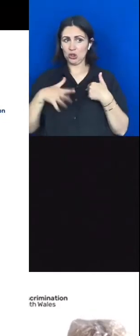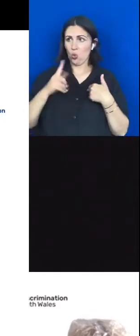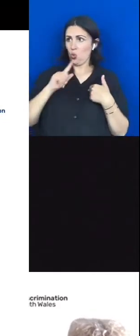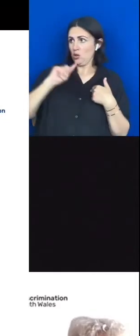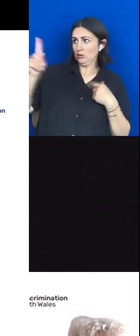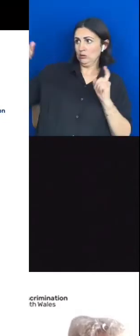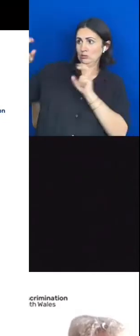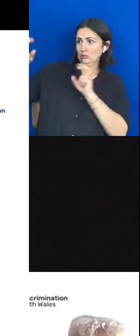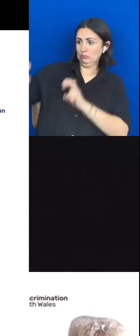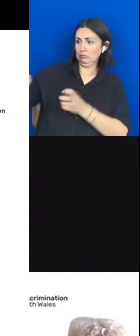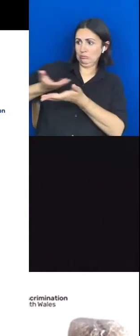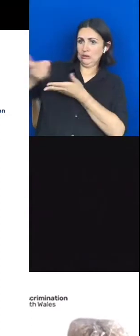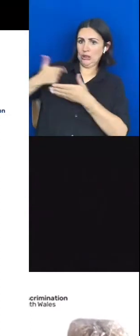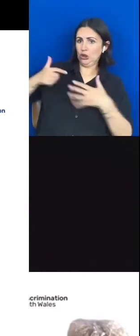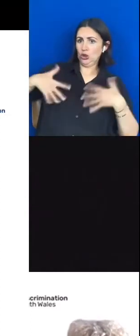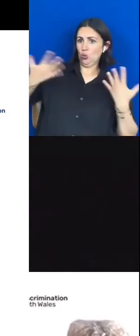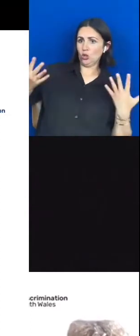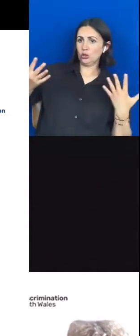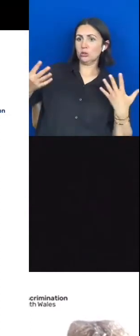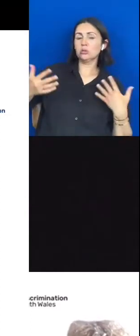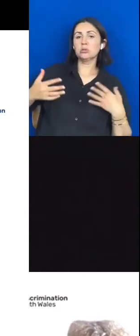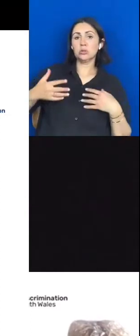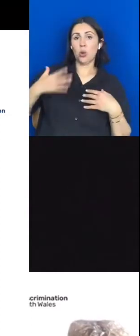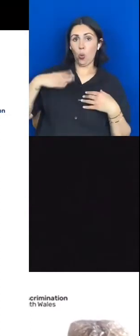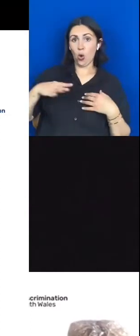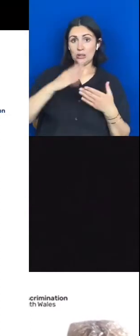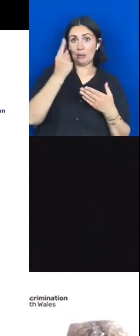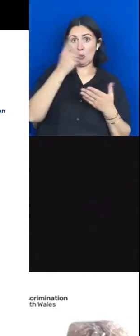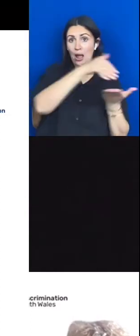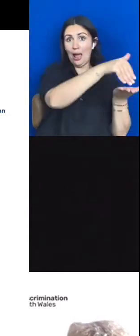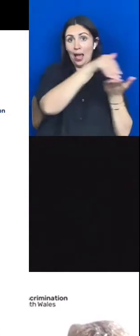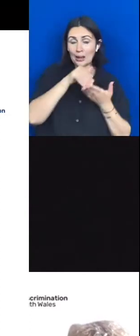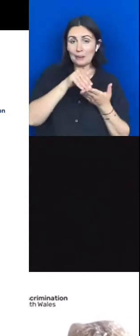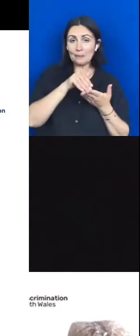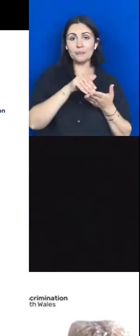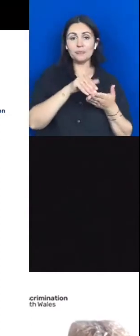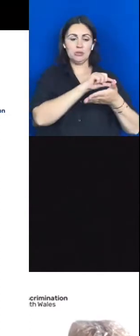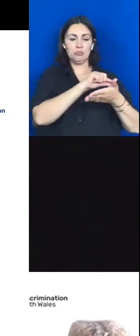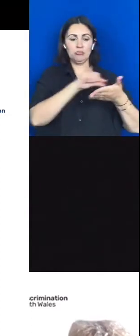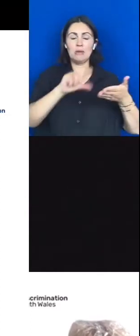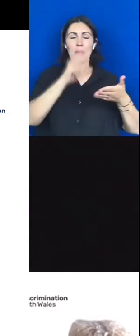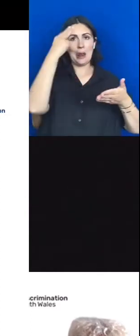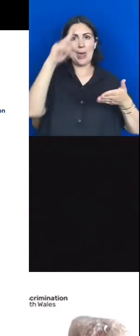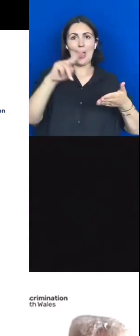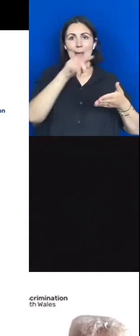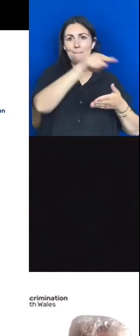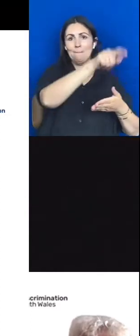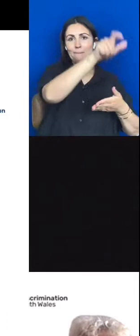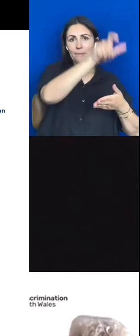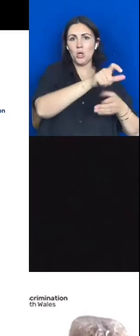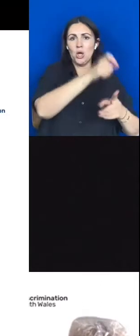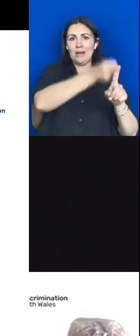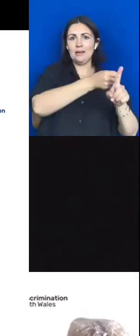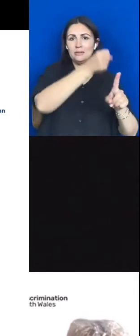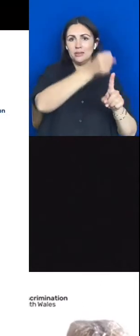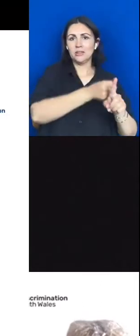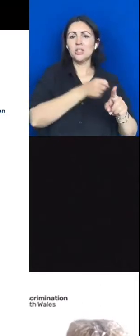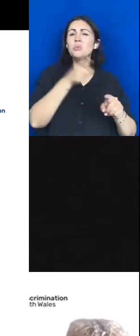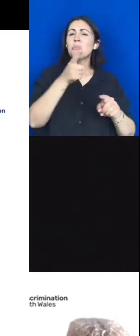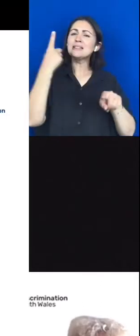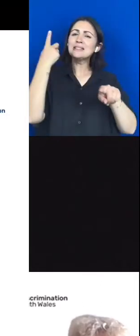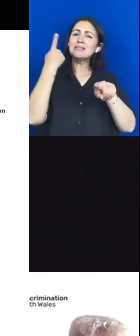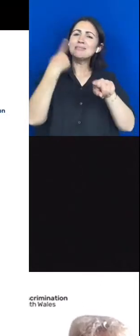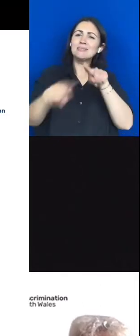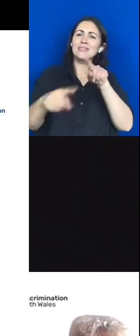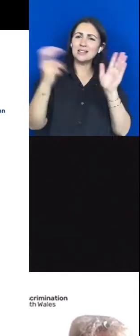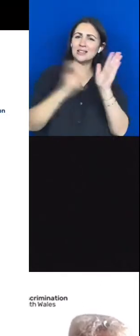advocate's details on the complaint form. The complainant also needs to give the third party an authority to act on their behalf.